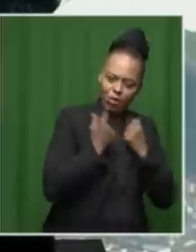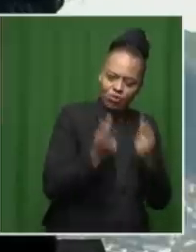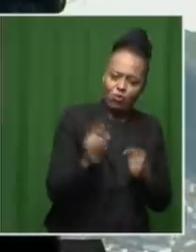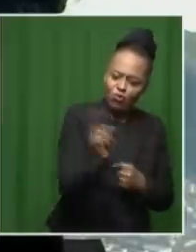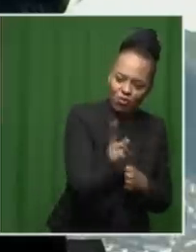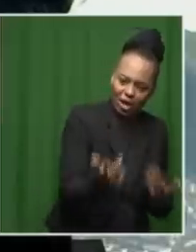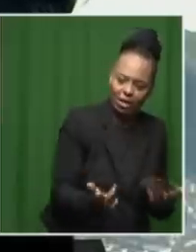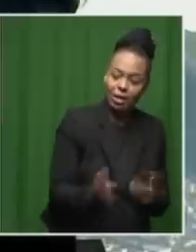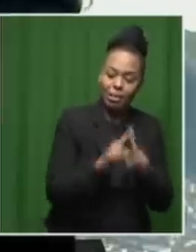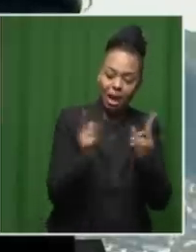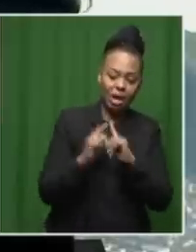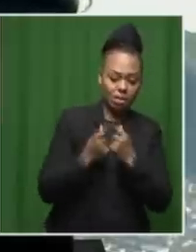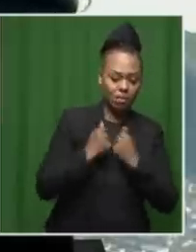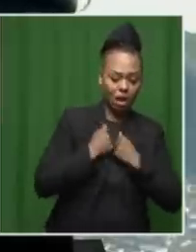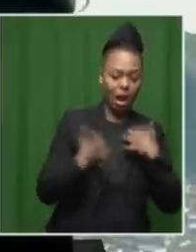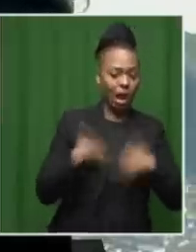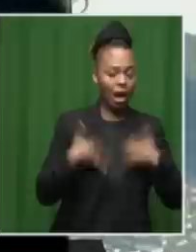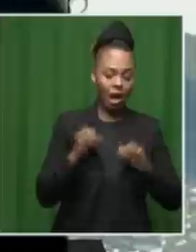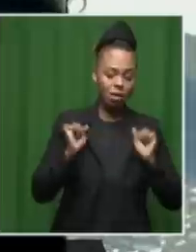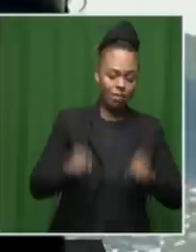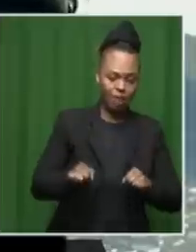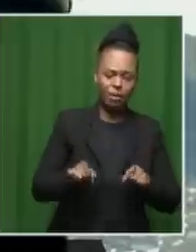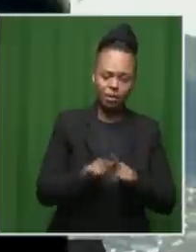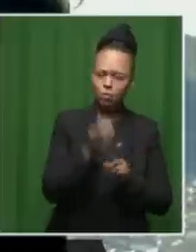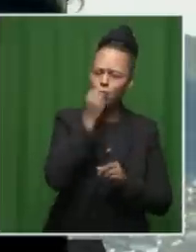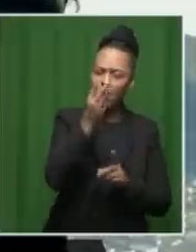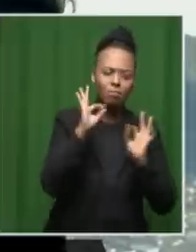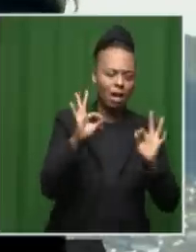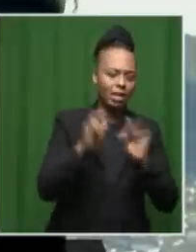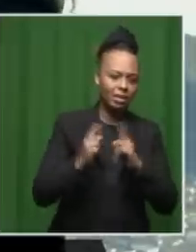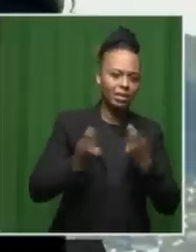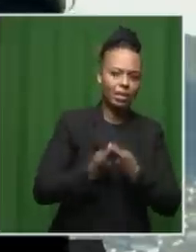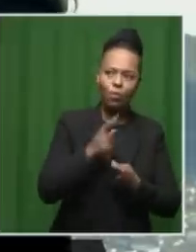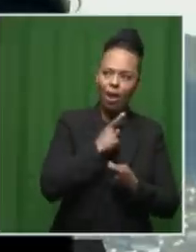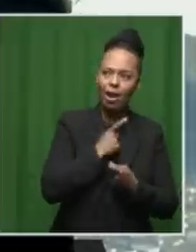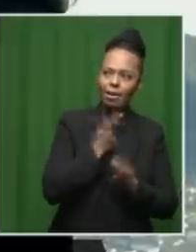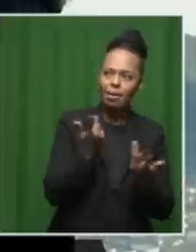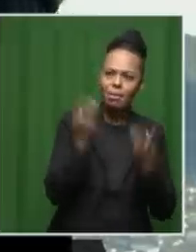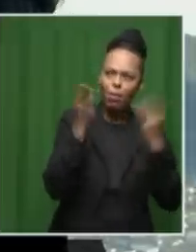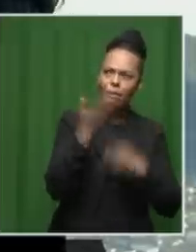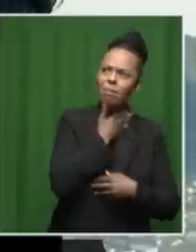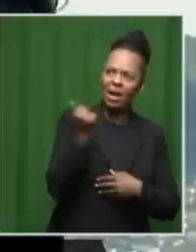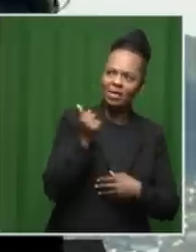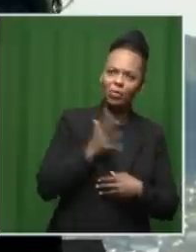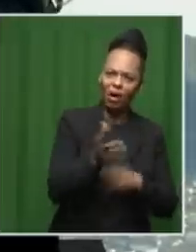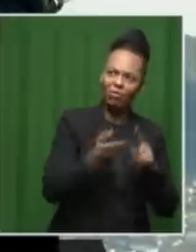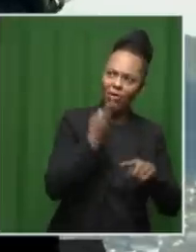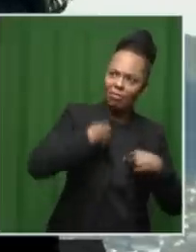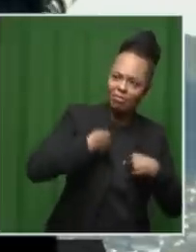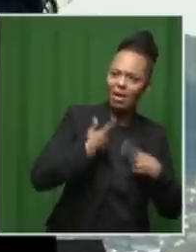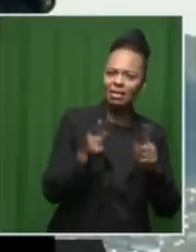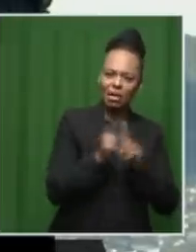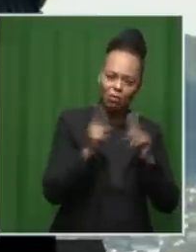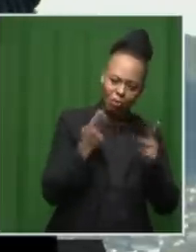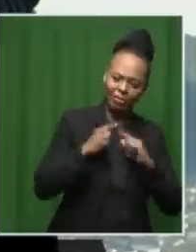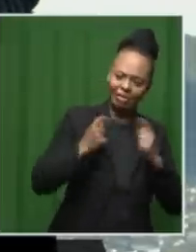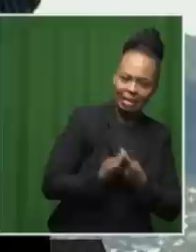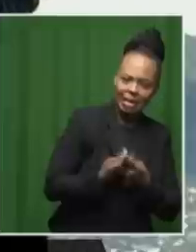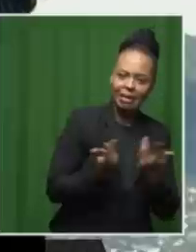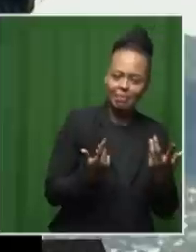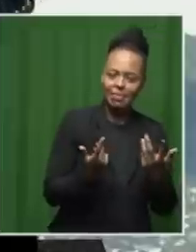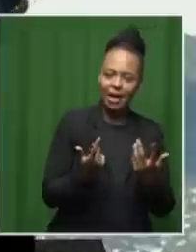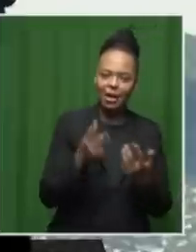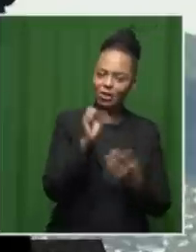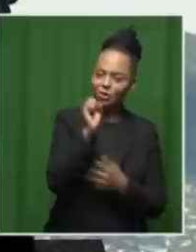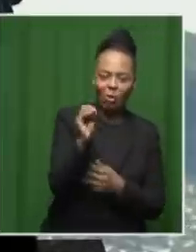an amazing team because everyone's just there trying to uplift you and get the best out of you. Obviously for yourself, but obviously for everyone on court as well. So